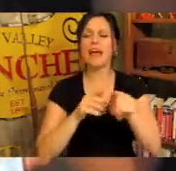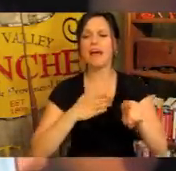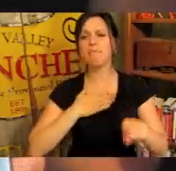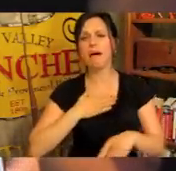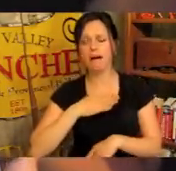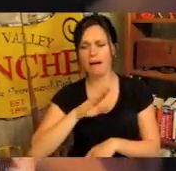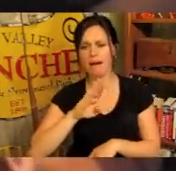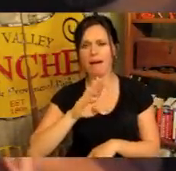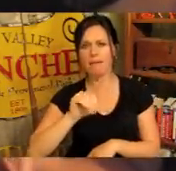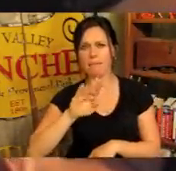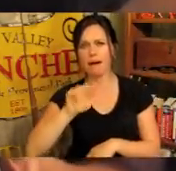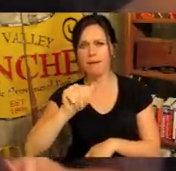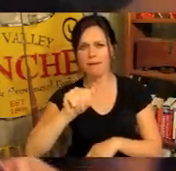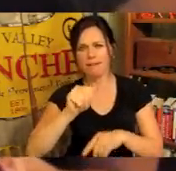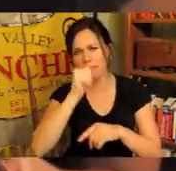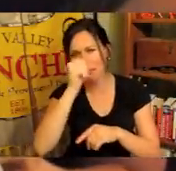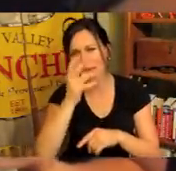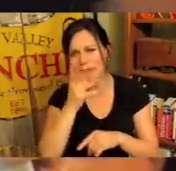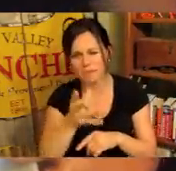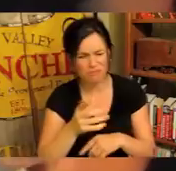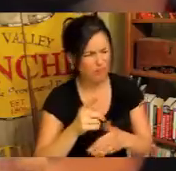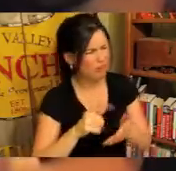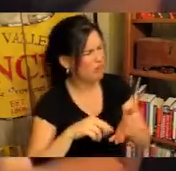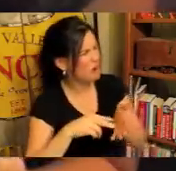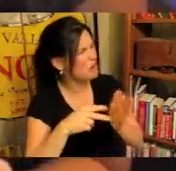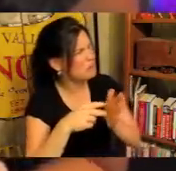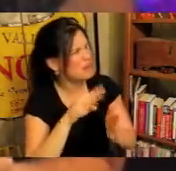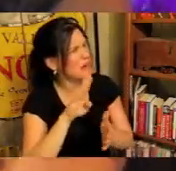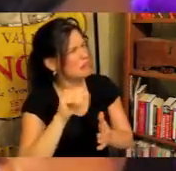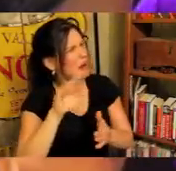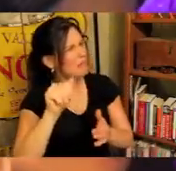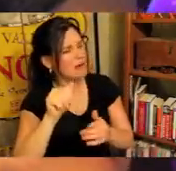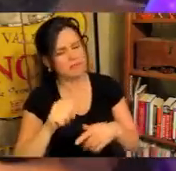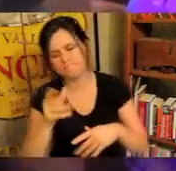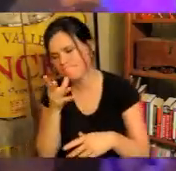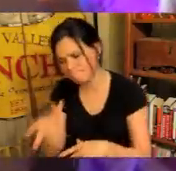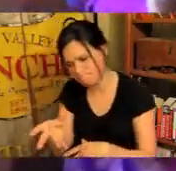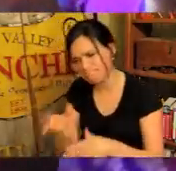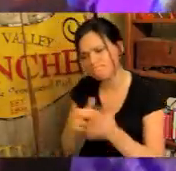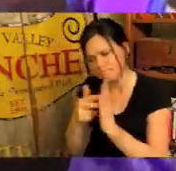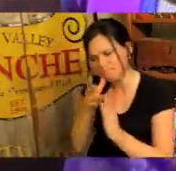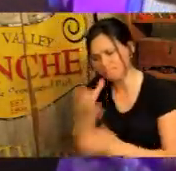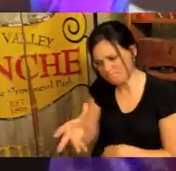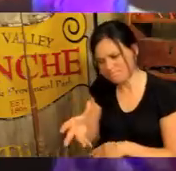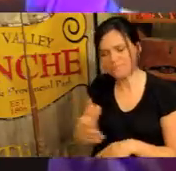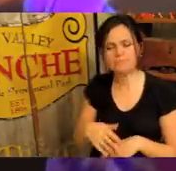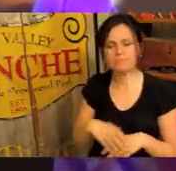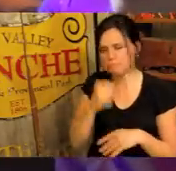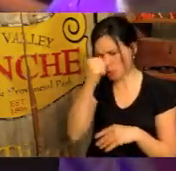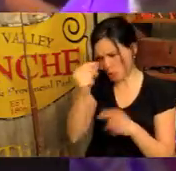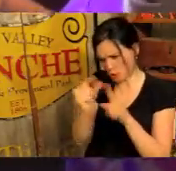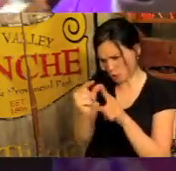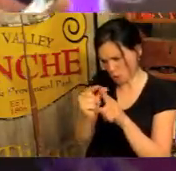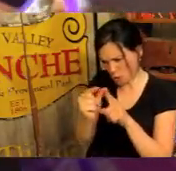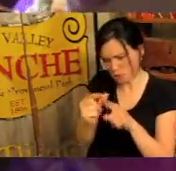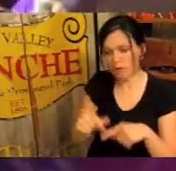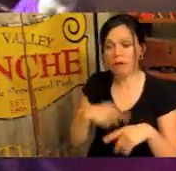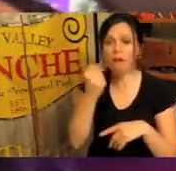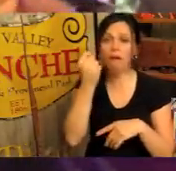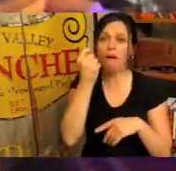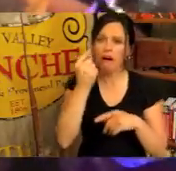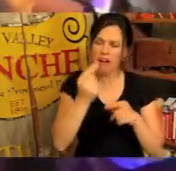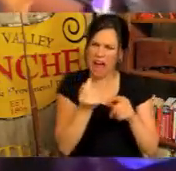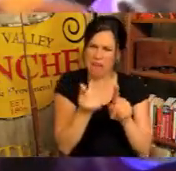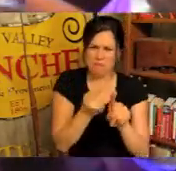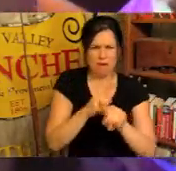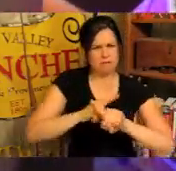Just like my Baba made them. What's a Baba? Except for Grandma. Except for these are